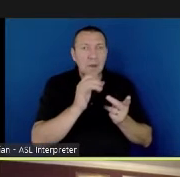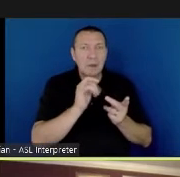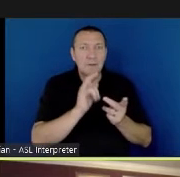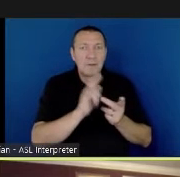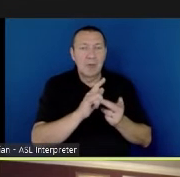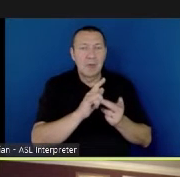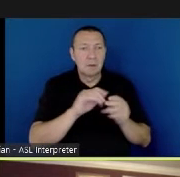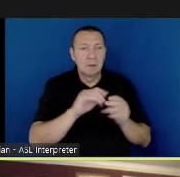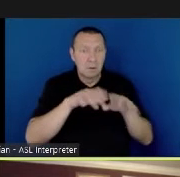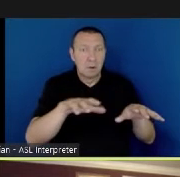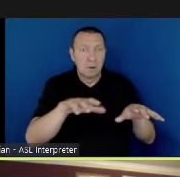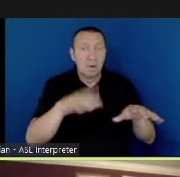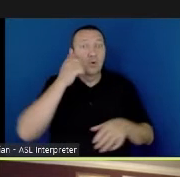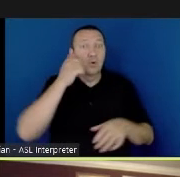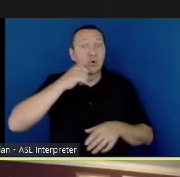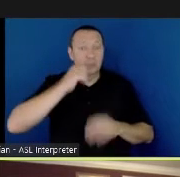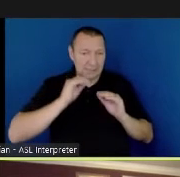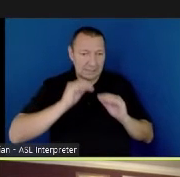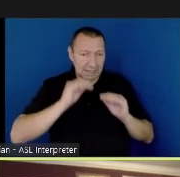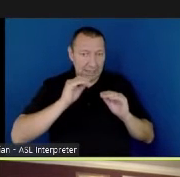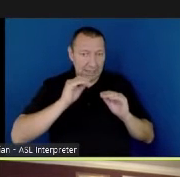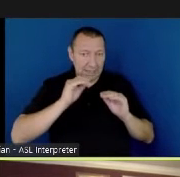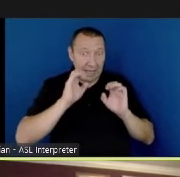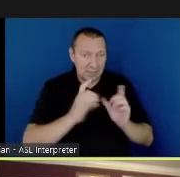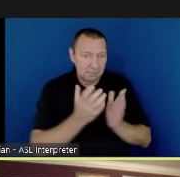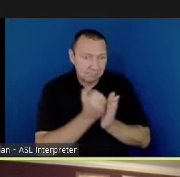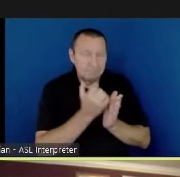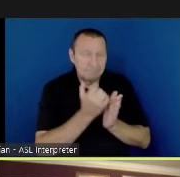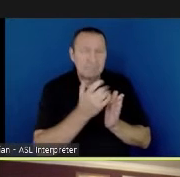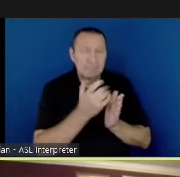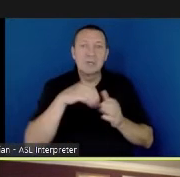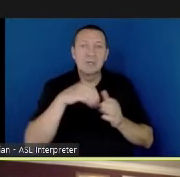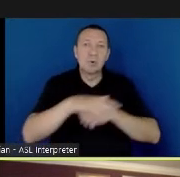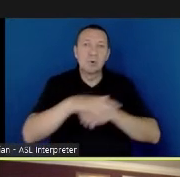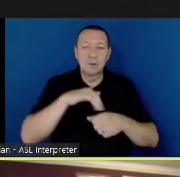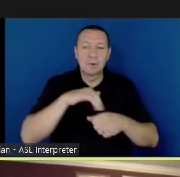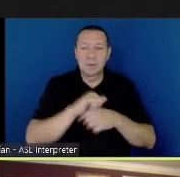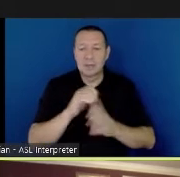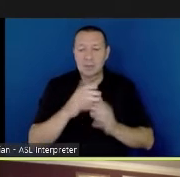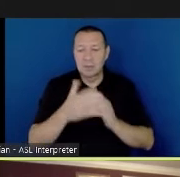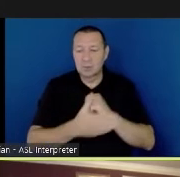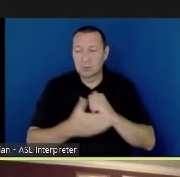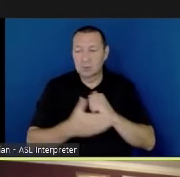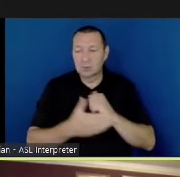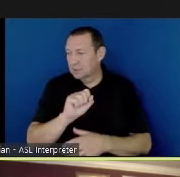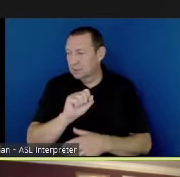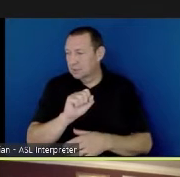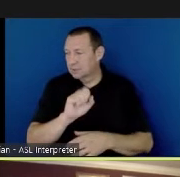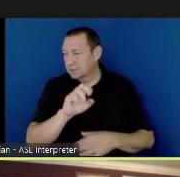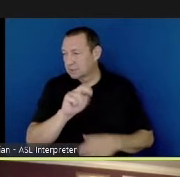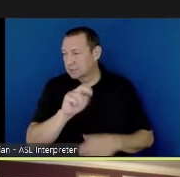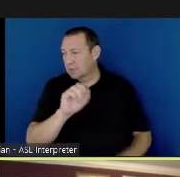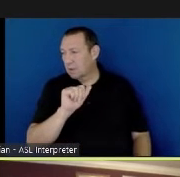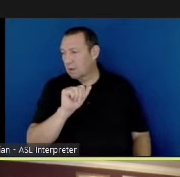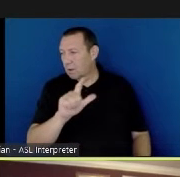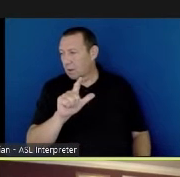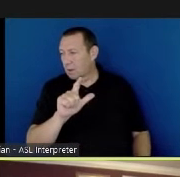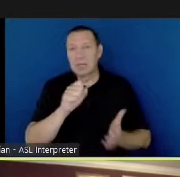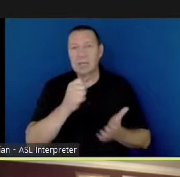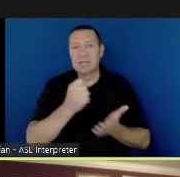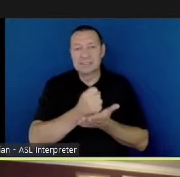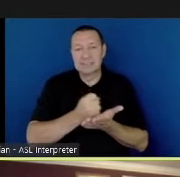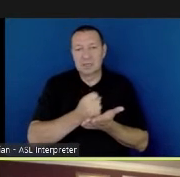girls' education in rural Senegal, where she was serving. She saw